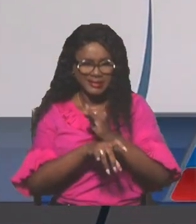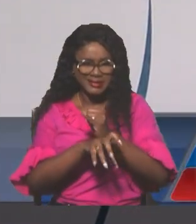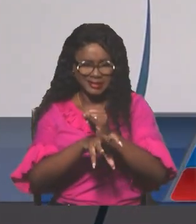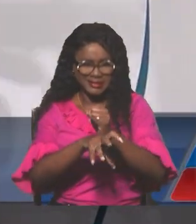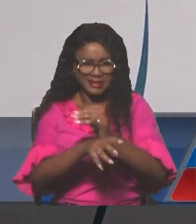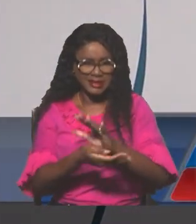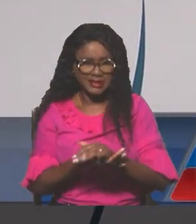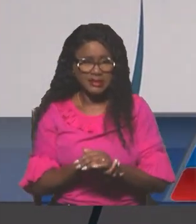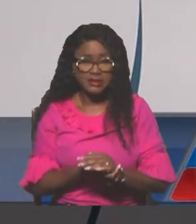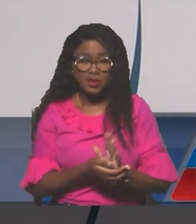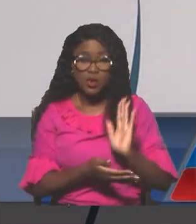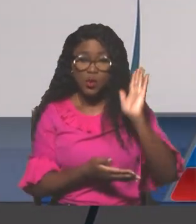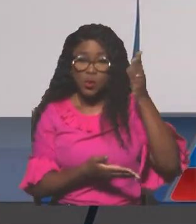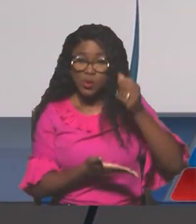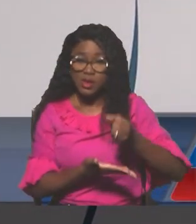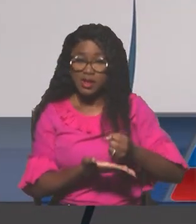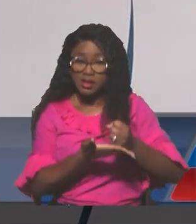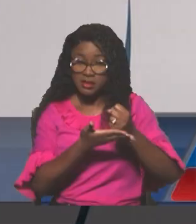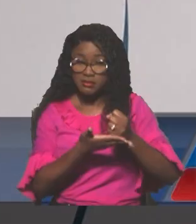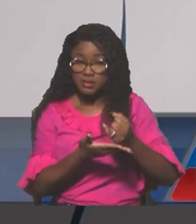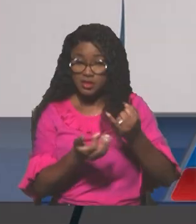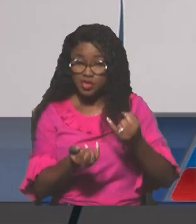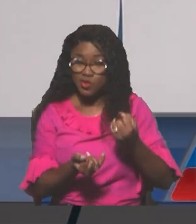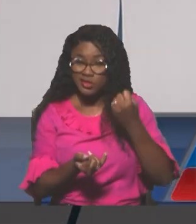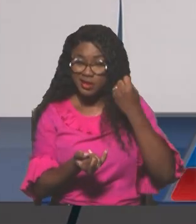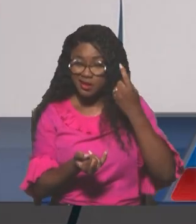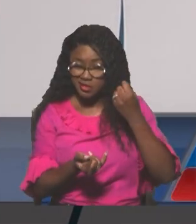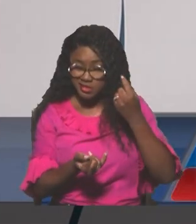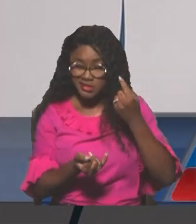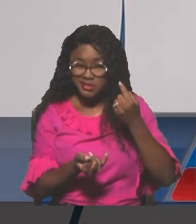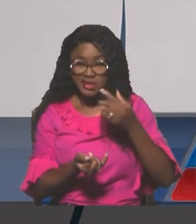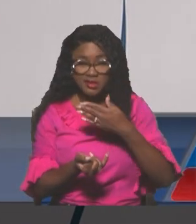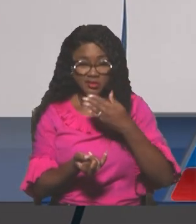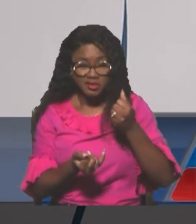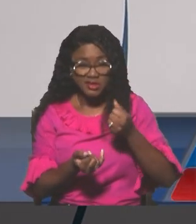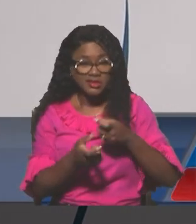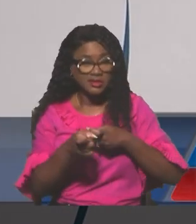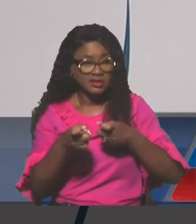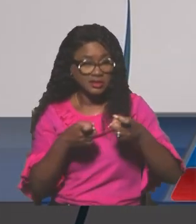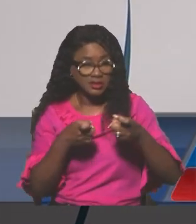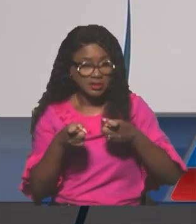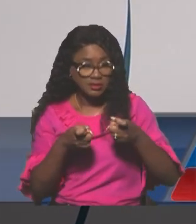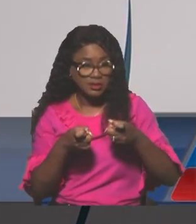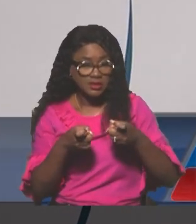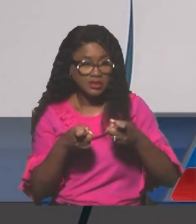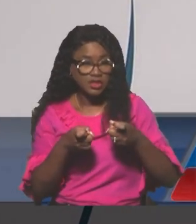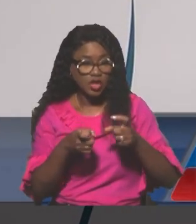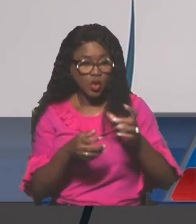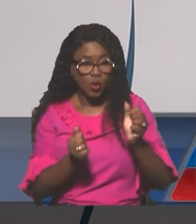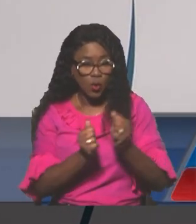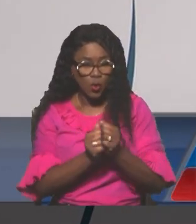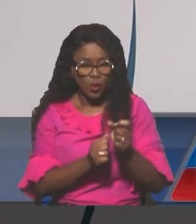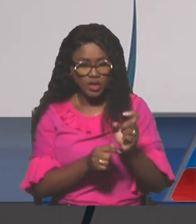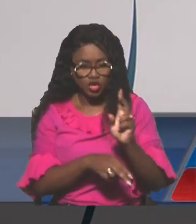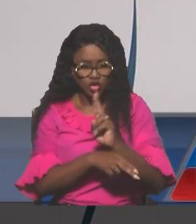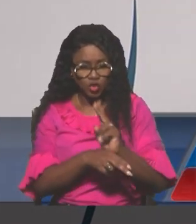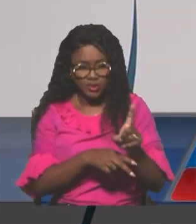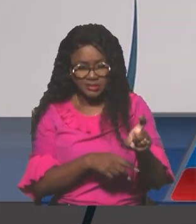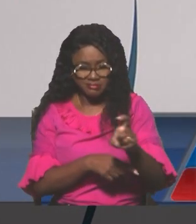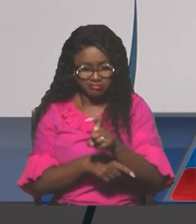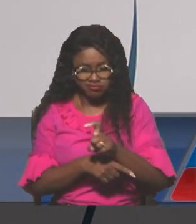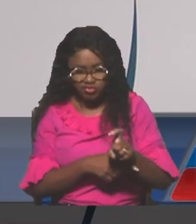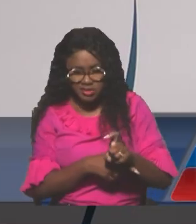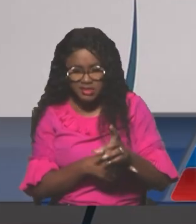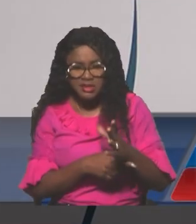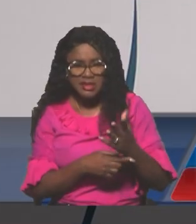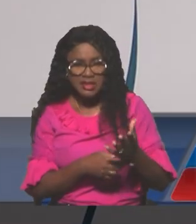will help me in better management with even the weedicide, the pesticides and fertilizing and